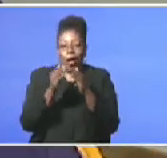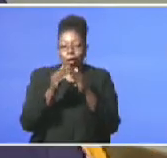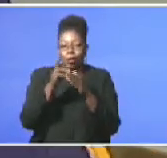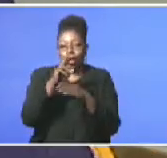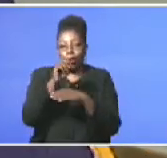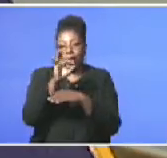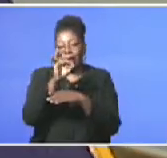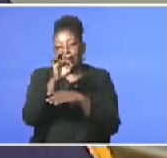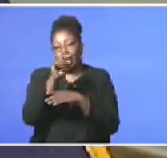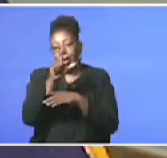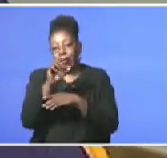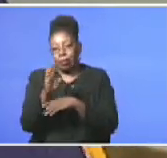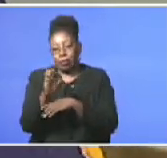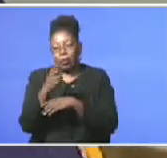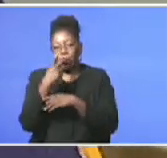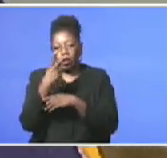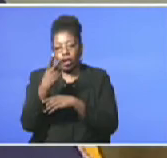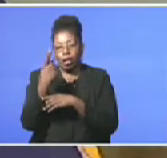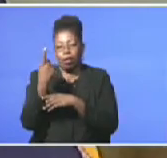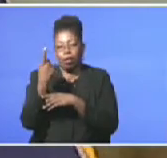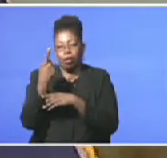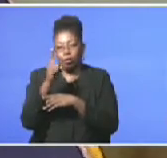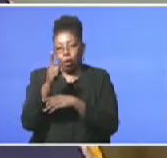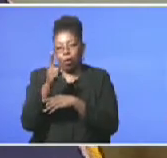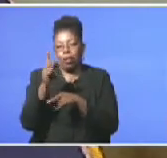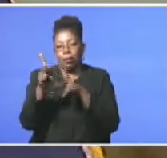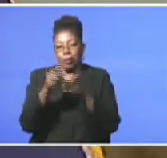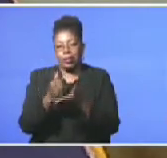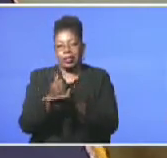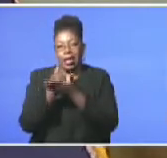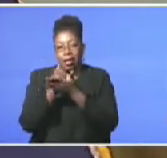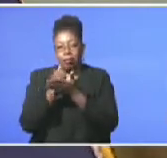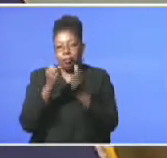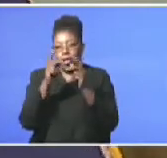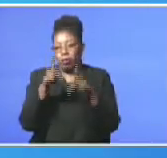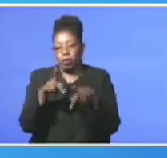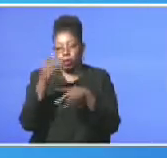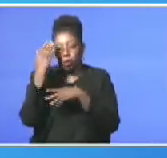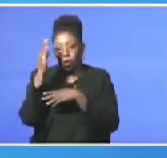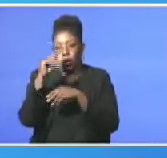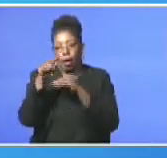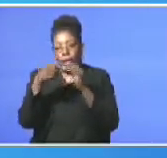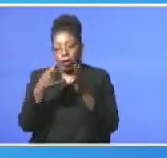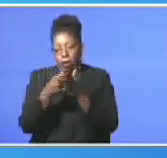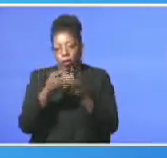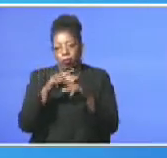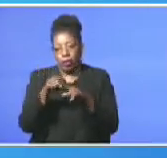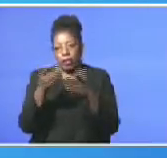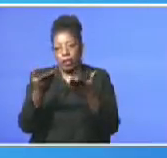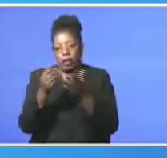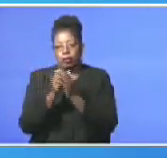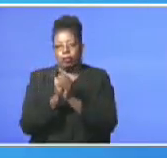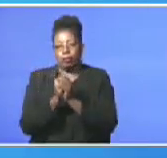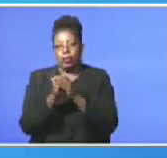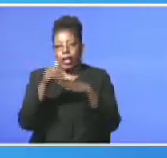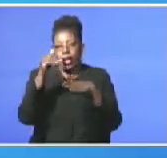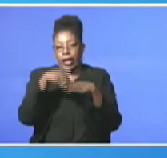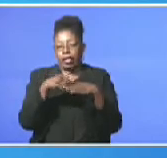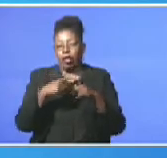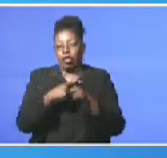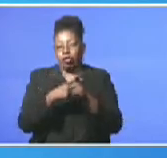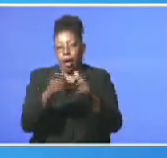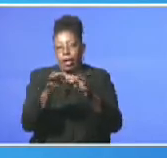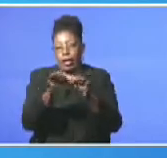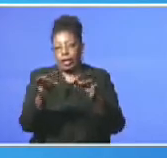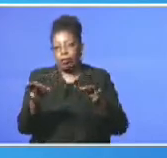there, but we're really looking for the public to help us out. And everybody don't know about darts, but darts is here. The collegiate indoor track and field season in full